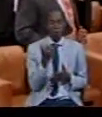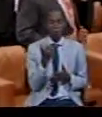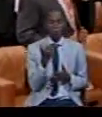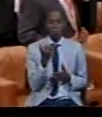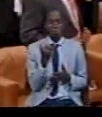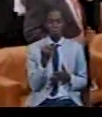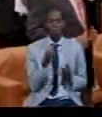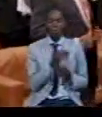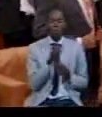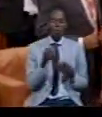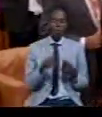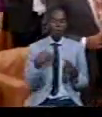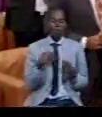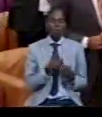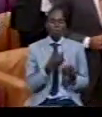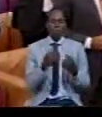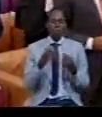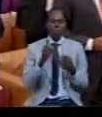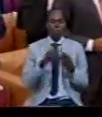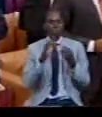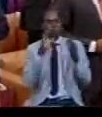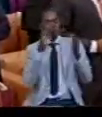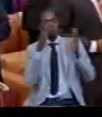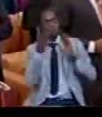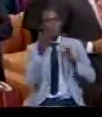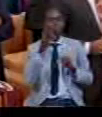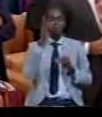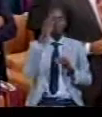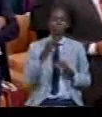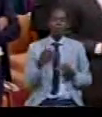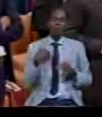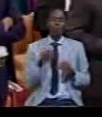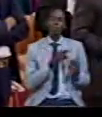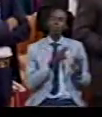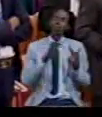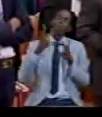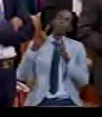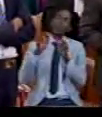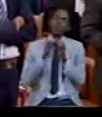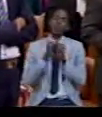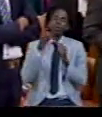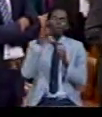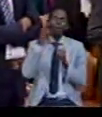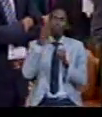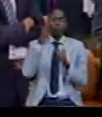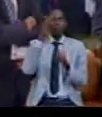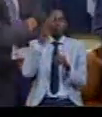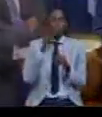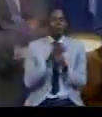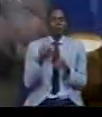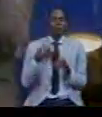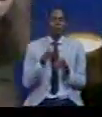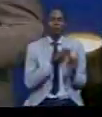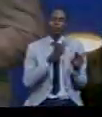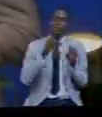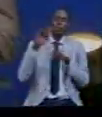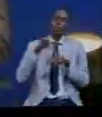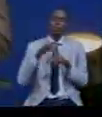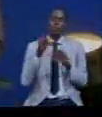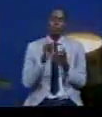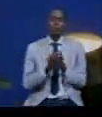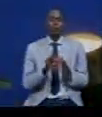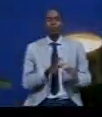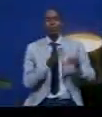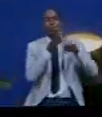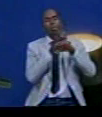when we come to the presence of God, we look up with the eyes of faith. We look at that Calvary, we look at the